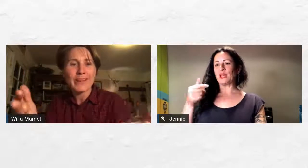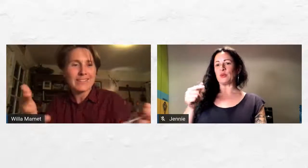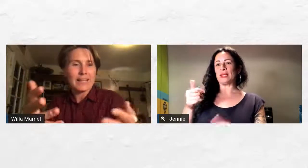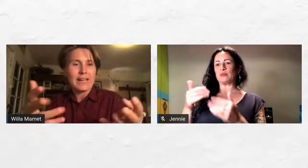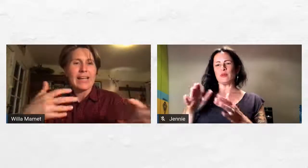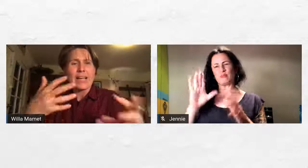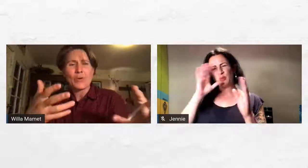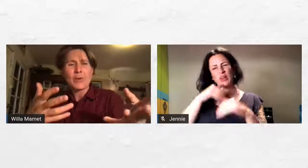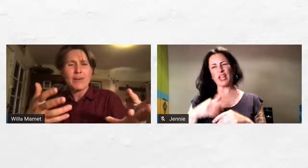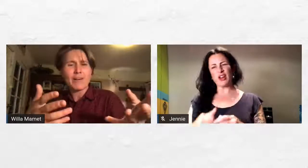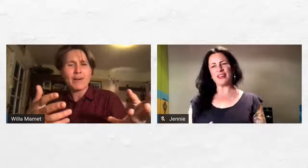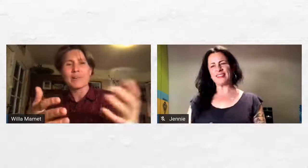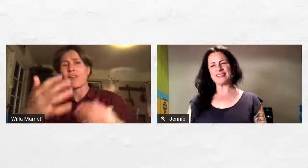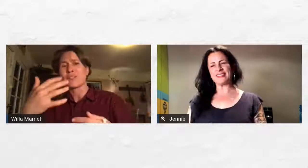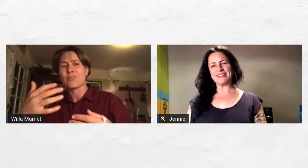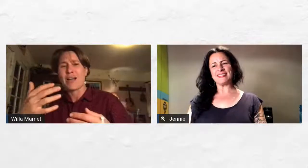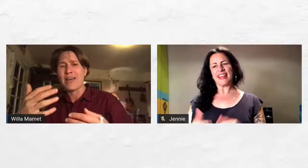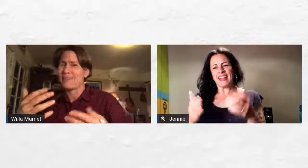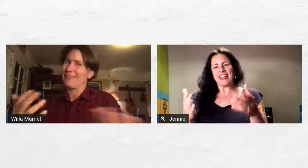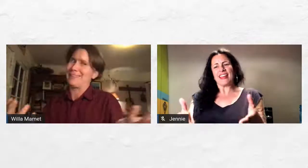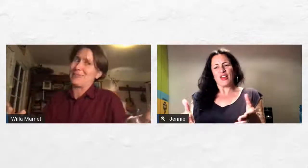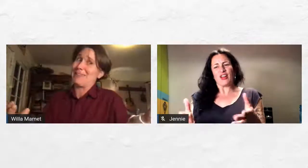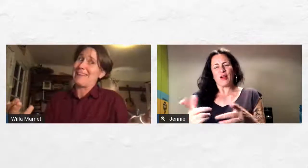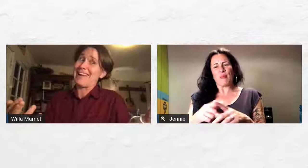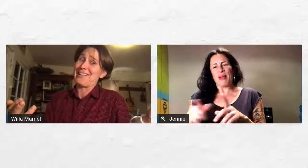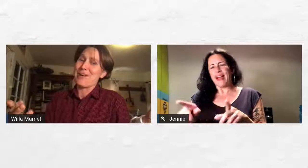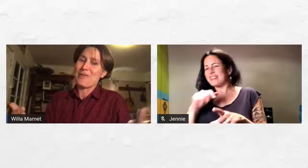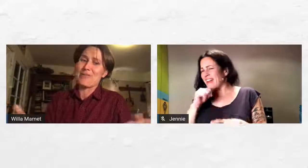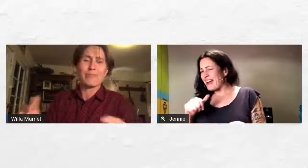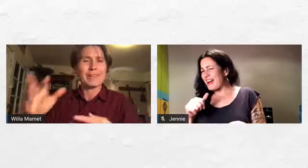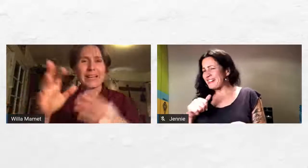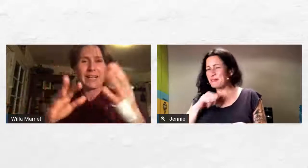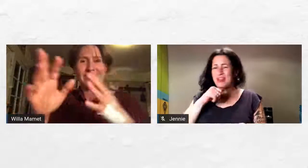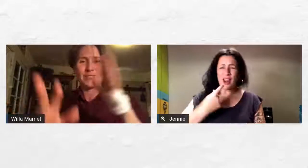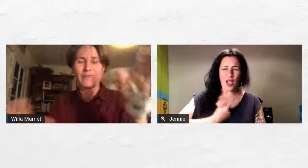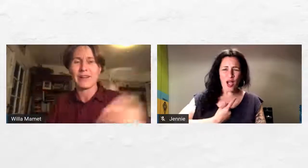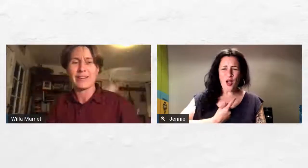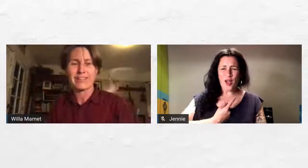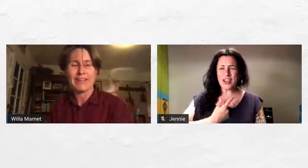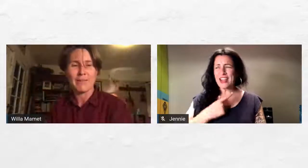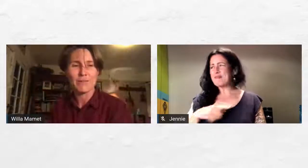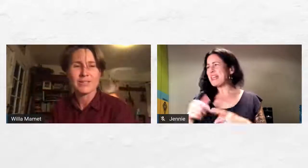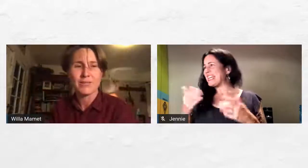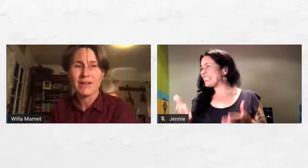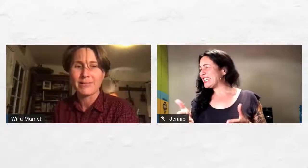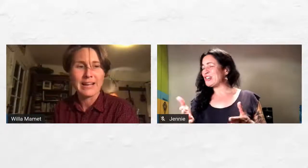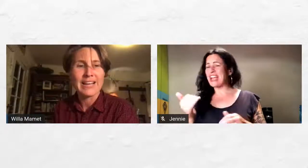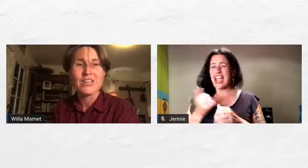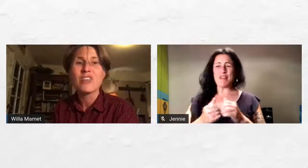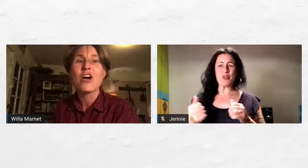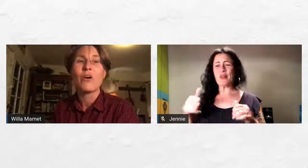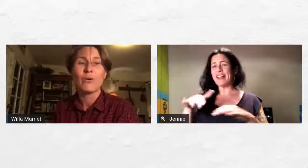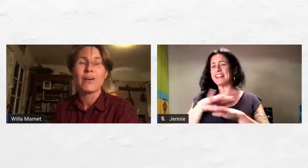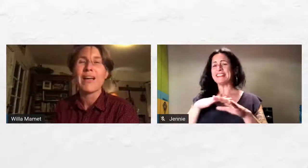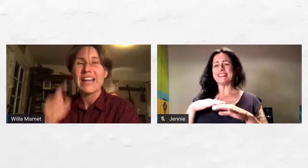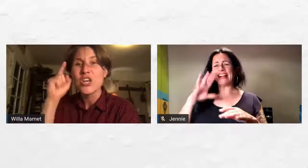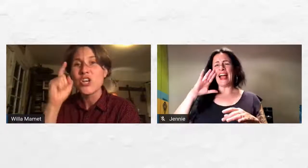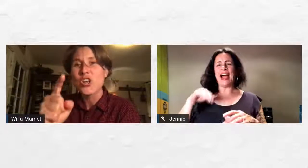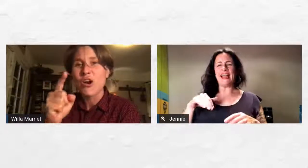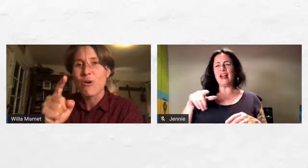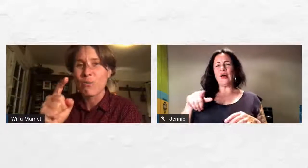so weird. It's like, here we are, but also not, but like certainly not alone. But like, it's a very, like, every once in a while, I'm like, I